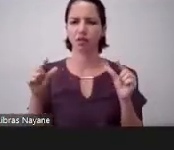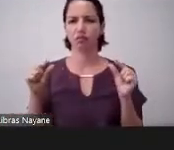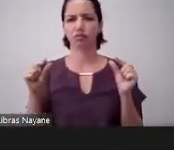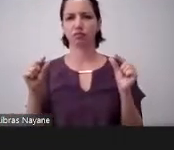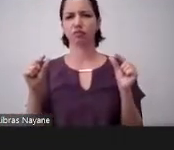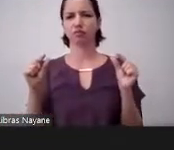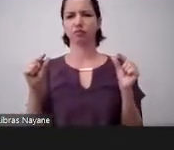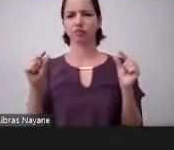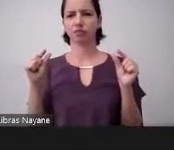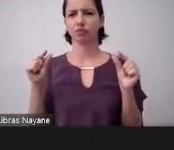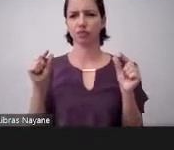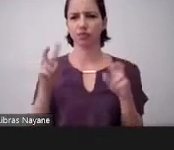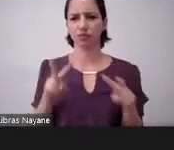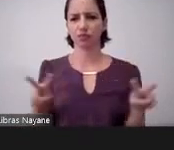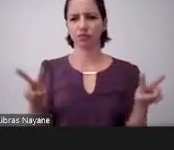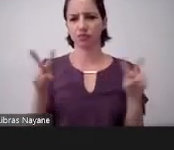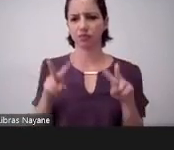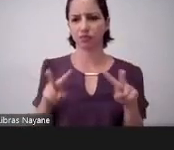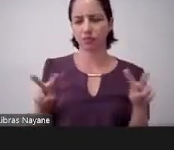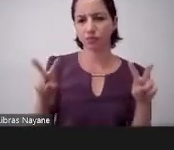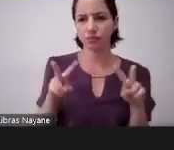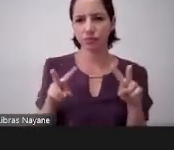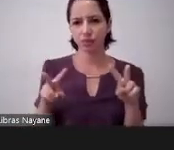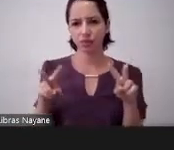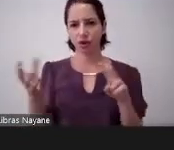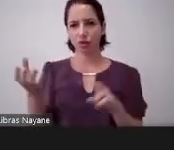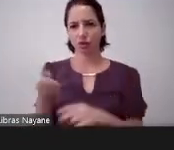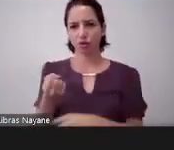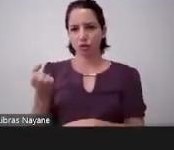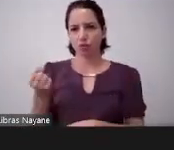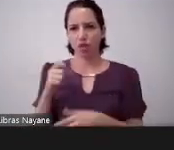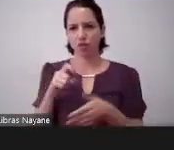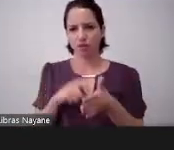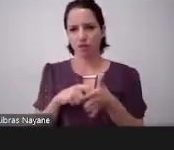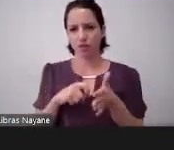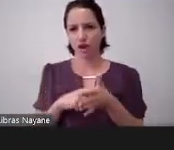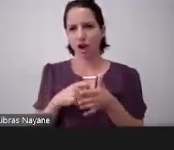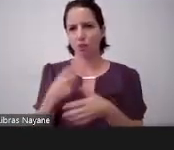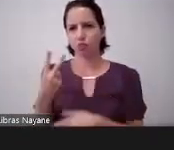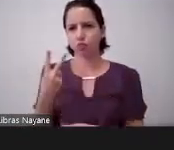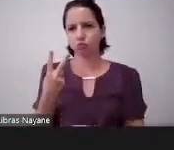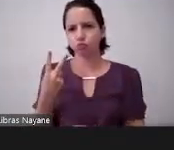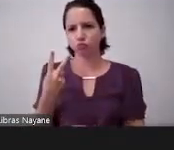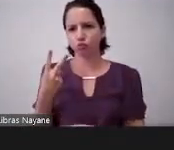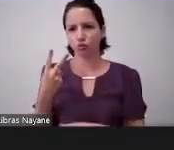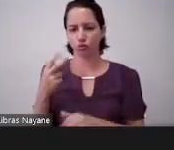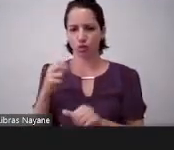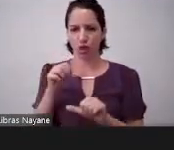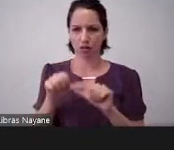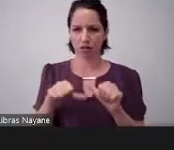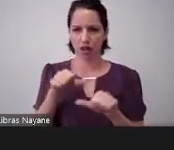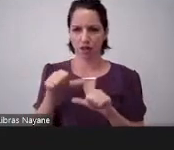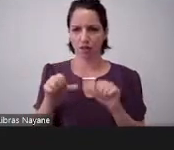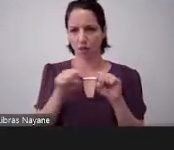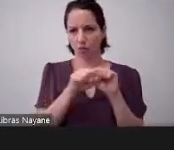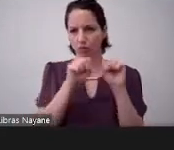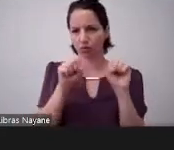Secondly, any system and reforms must be easy to understand and should not put barriers in the